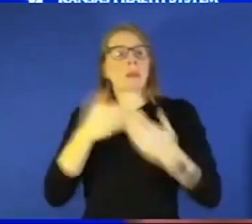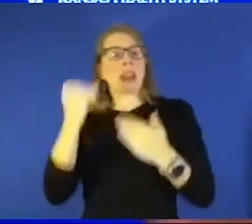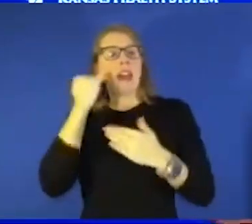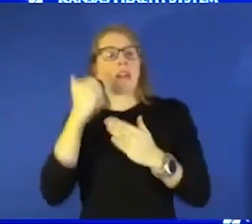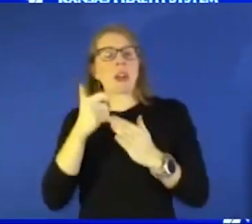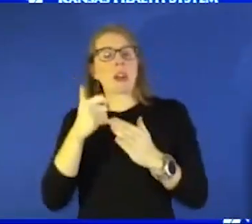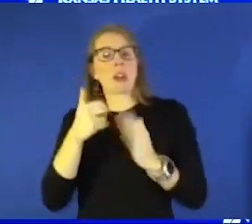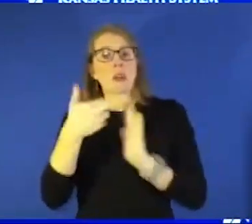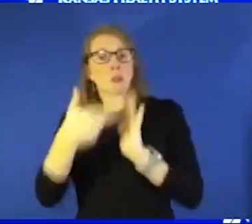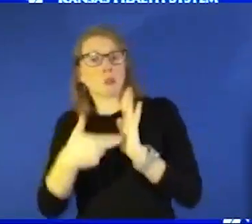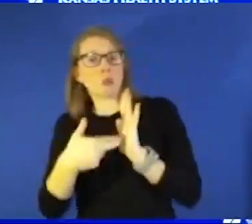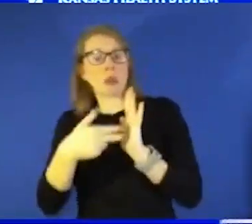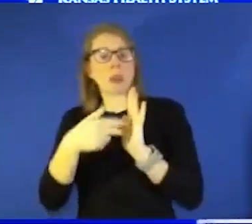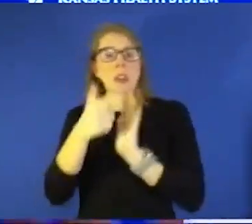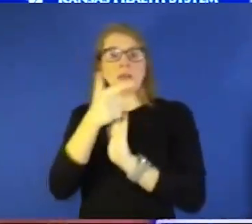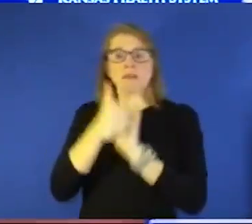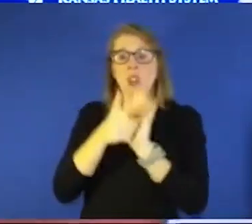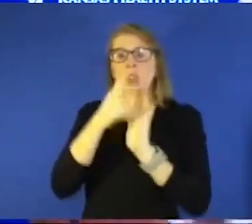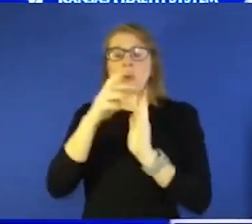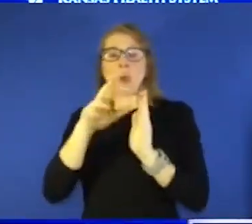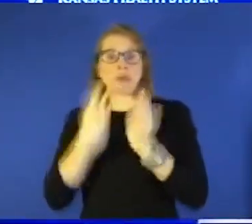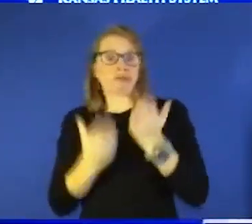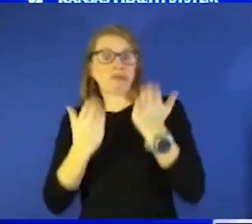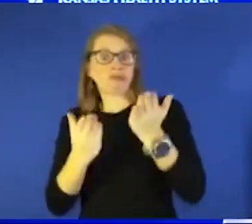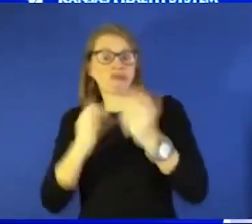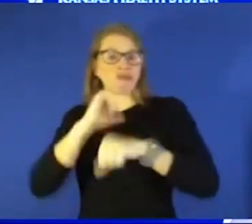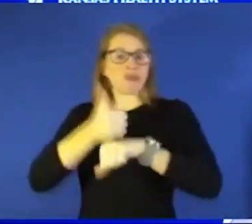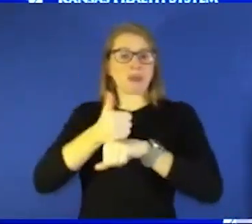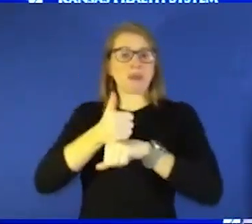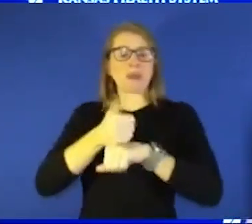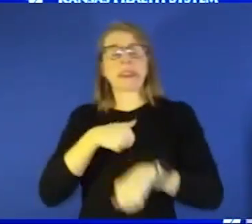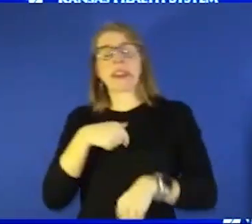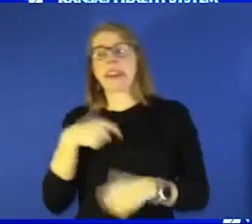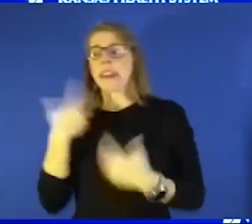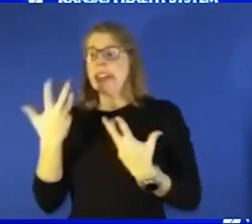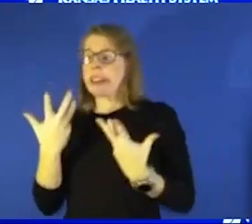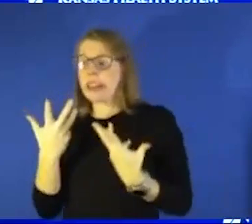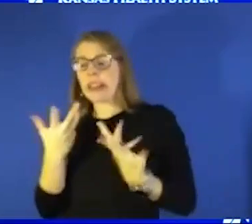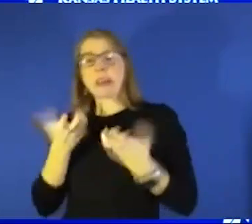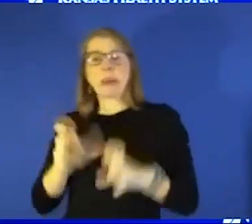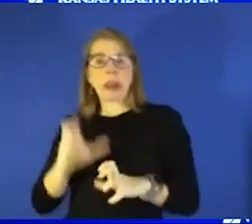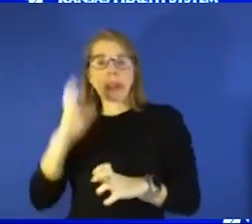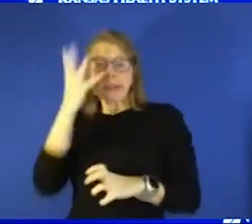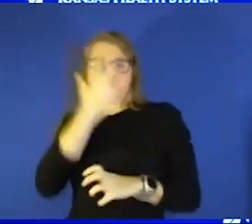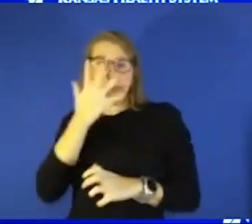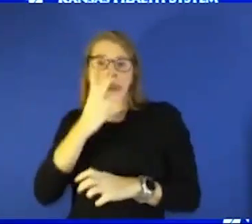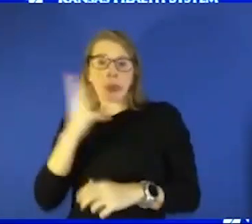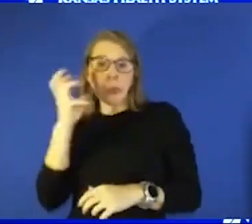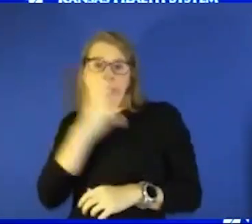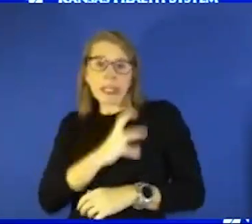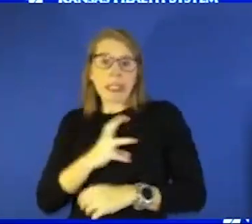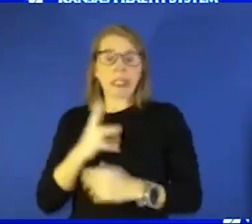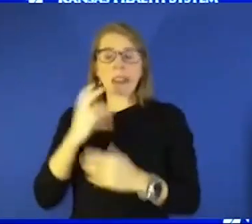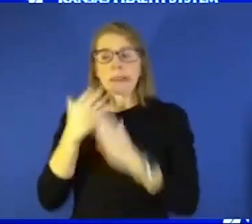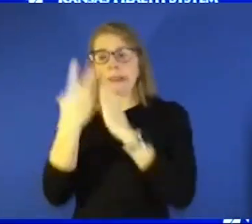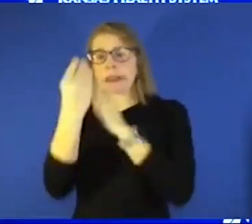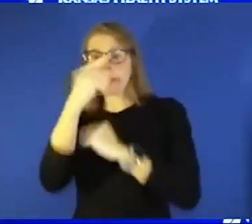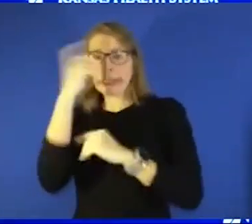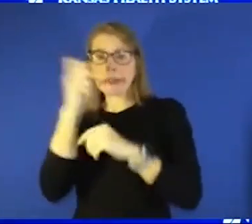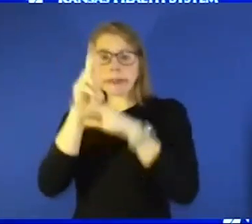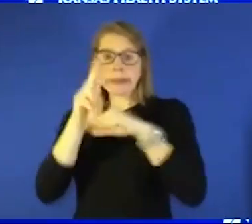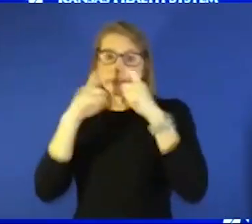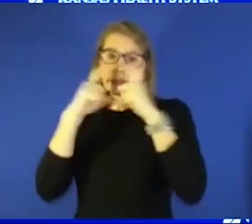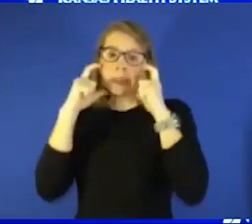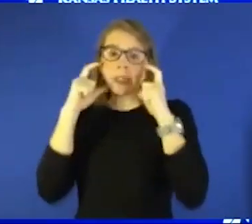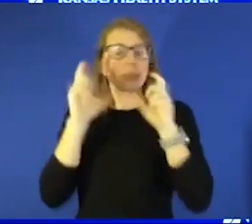it's an unpopular choice and you feel like, I'm going to look weird when I go out. No, actually, you look like you're trying to show the ultimate holiday gift. You're taking care of